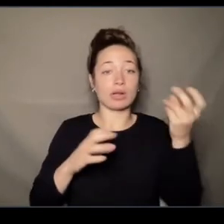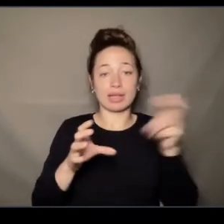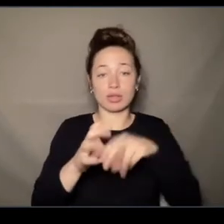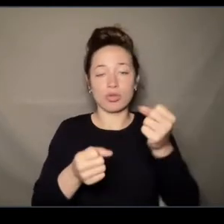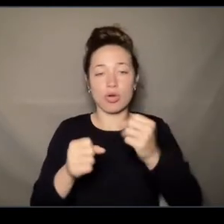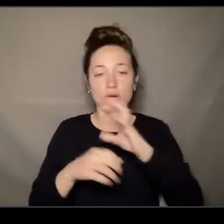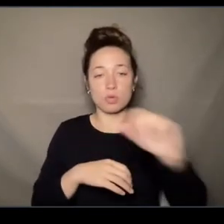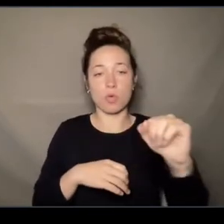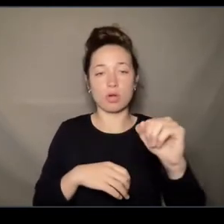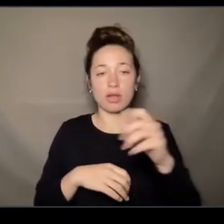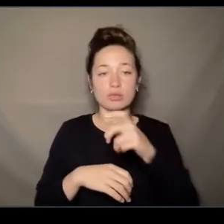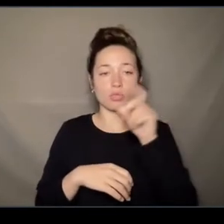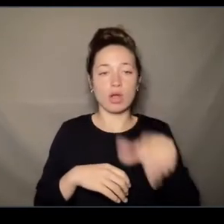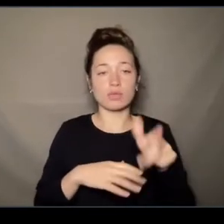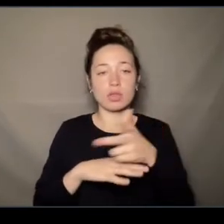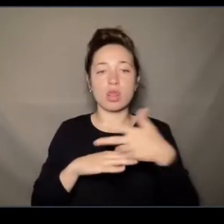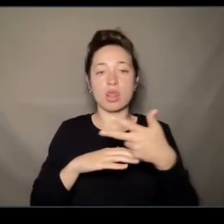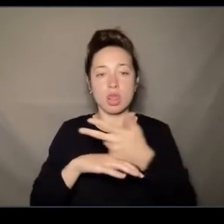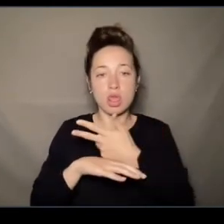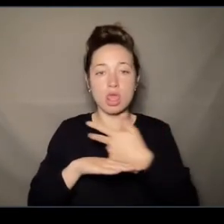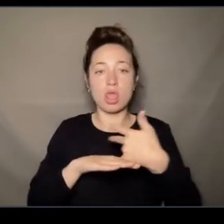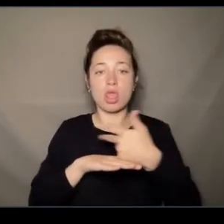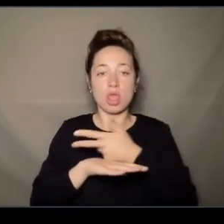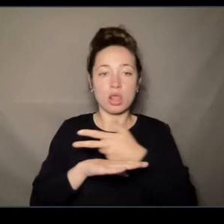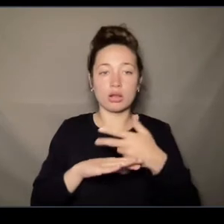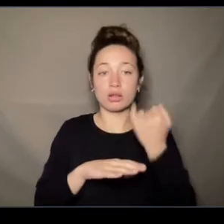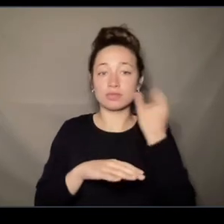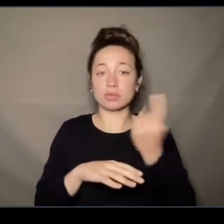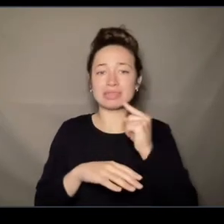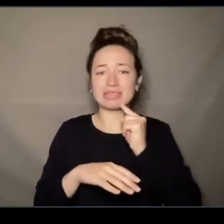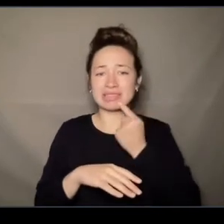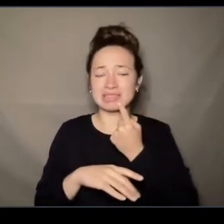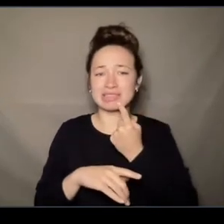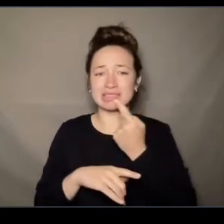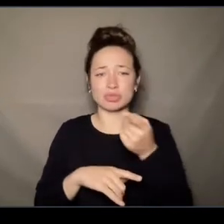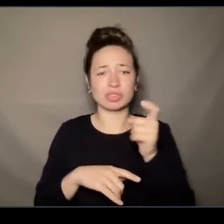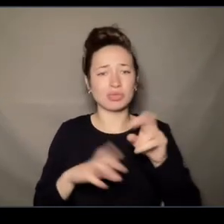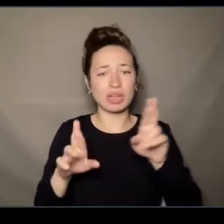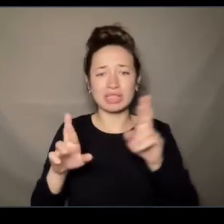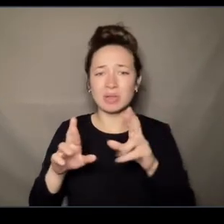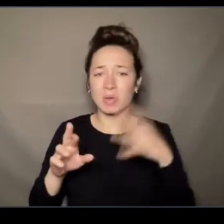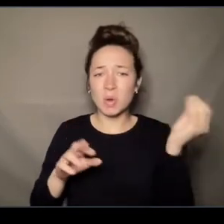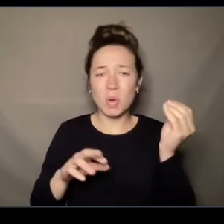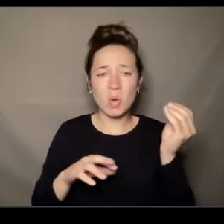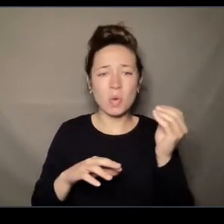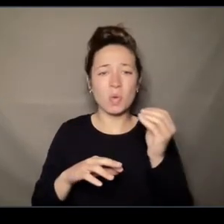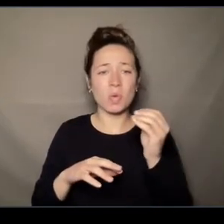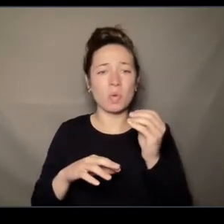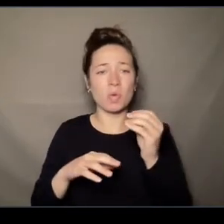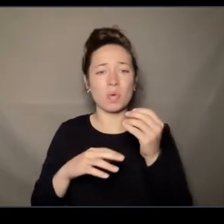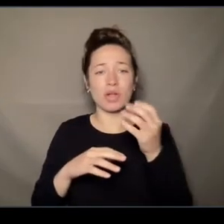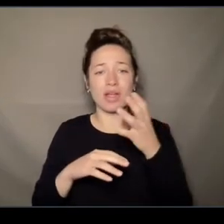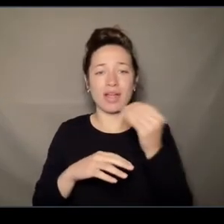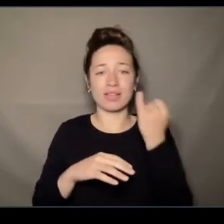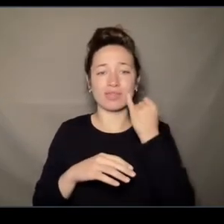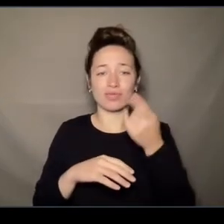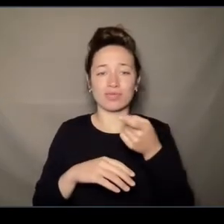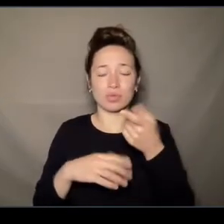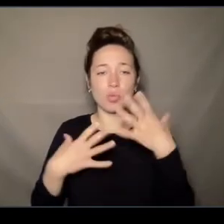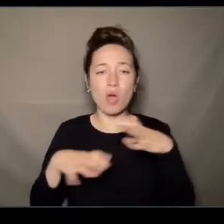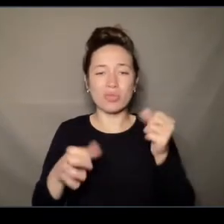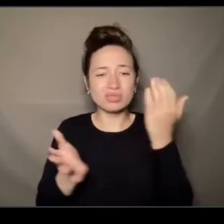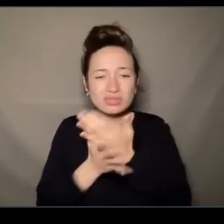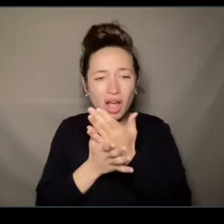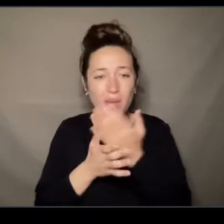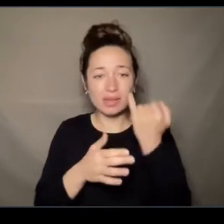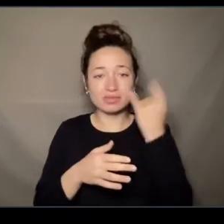and just go, and not have to worry about backing out. So if there's something serious happening, you're just ready to go, and you're not going to